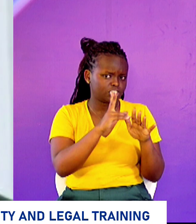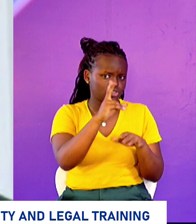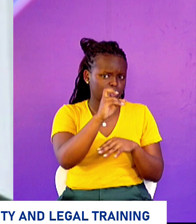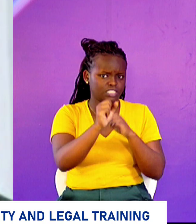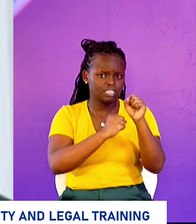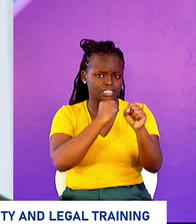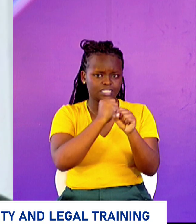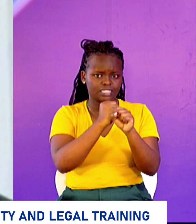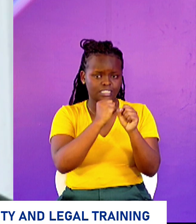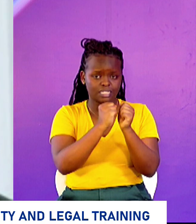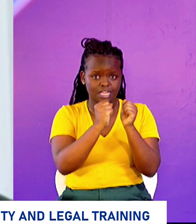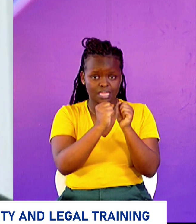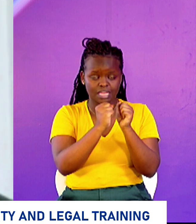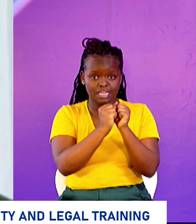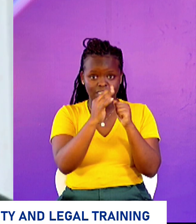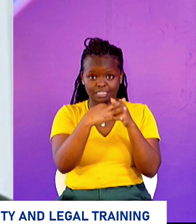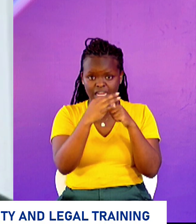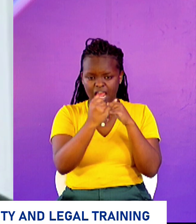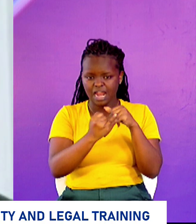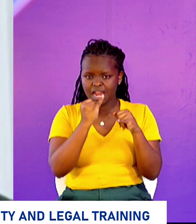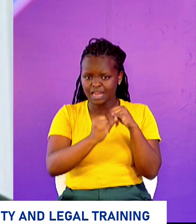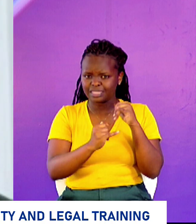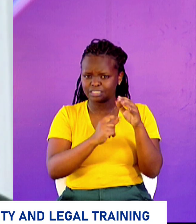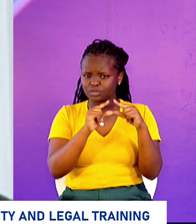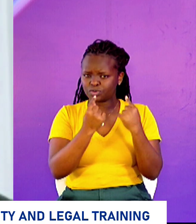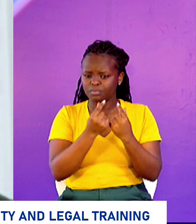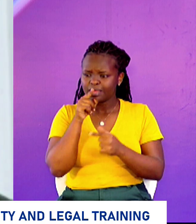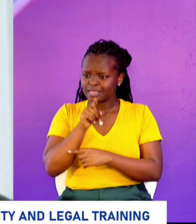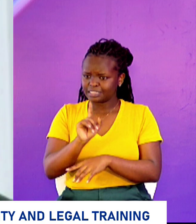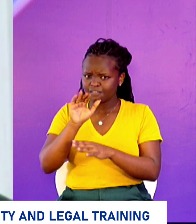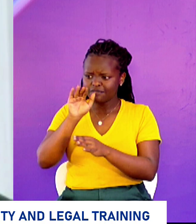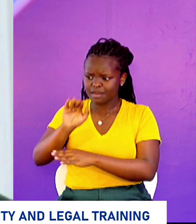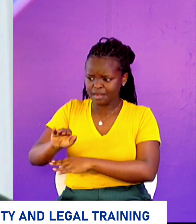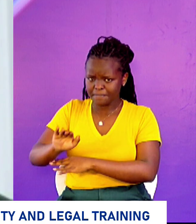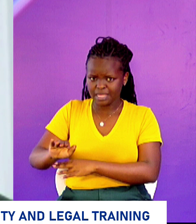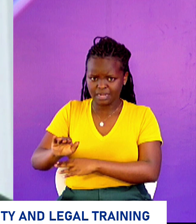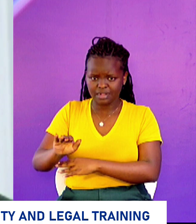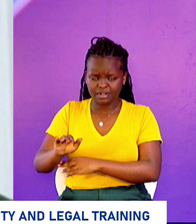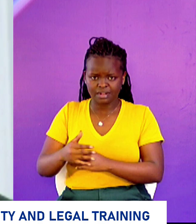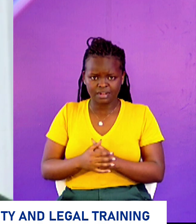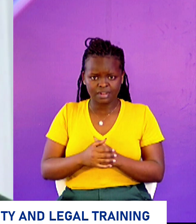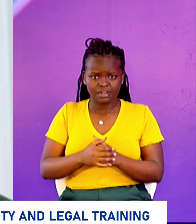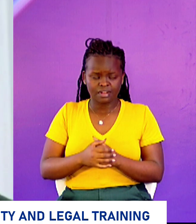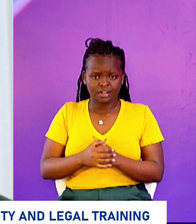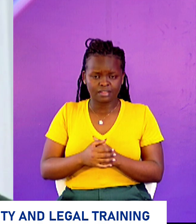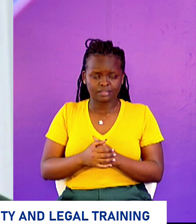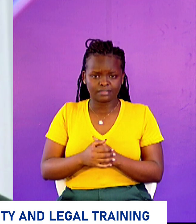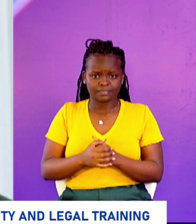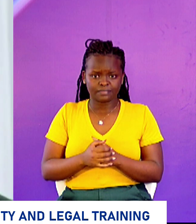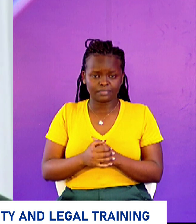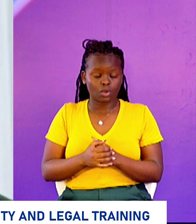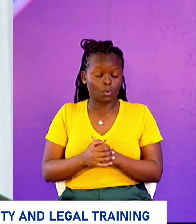2018 last group, you are the ones who remained as a result of that training? Yes, sir.